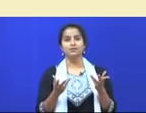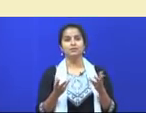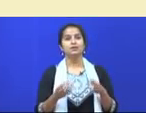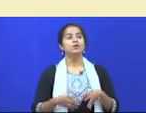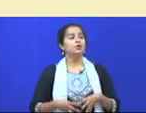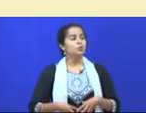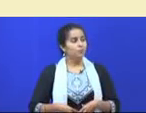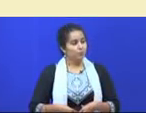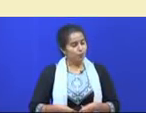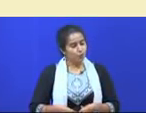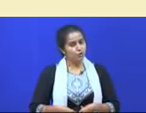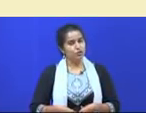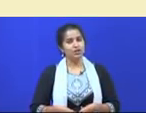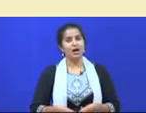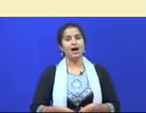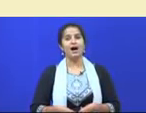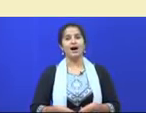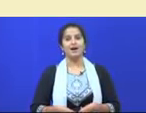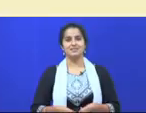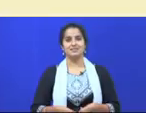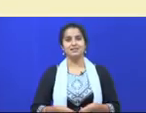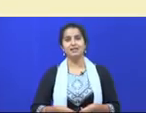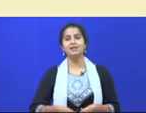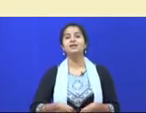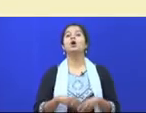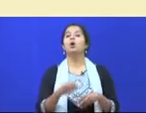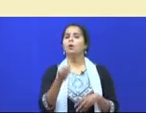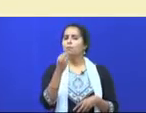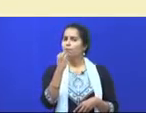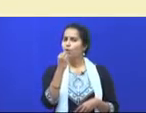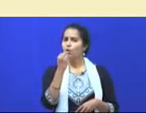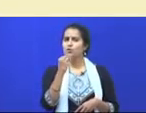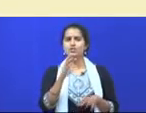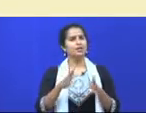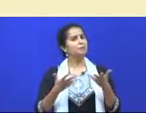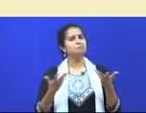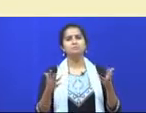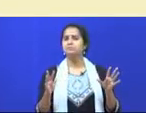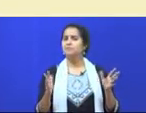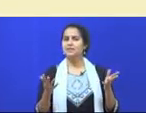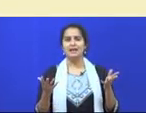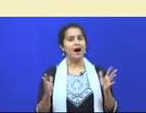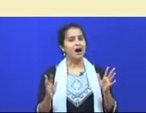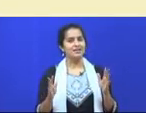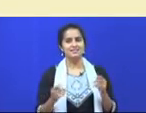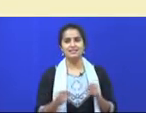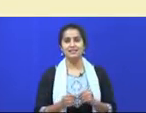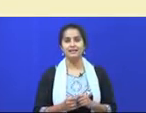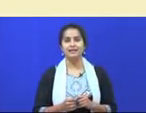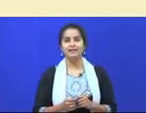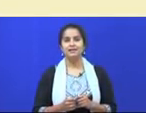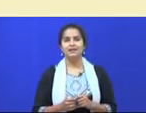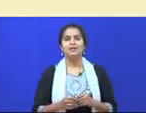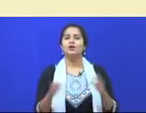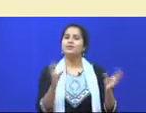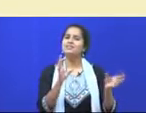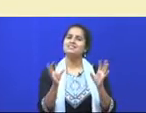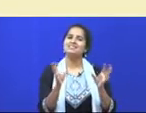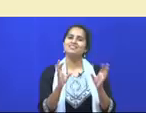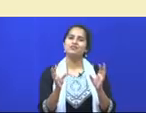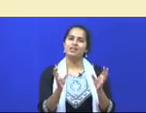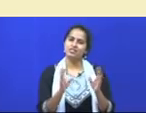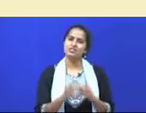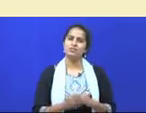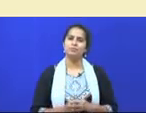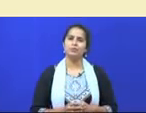nasti. Bubhuksha asti. Bhojanam nasti. Now there